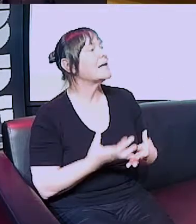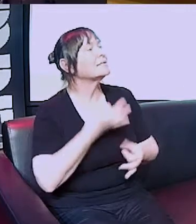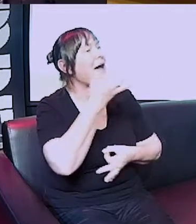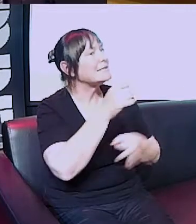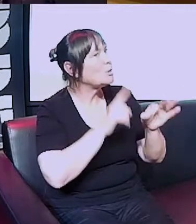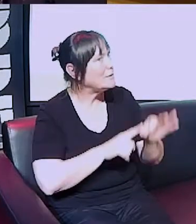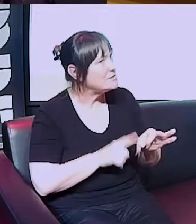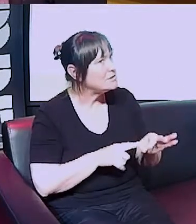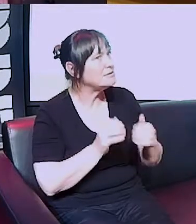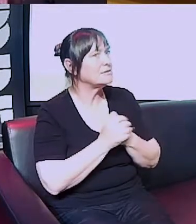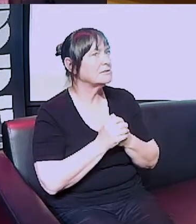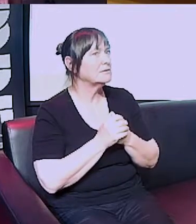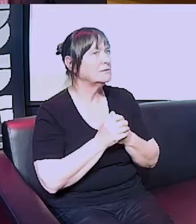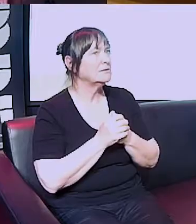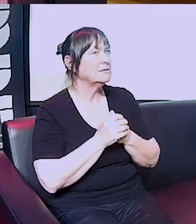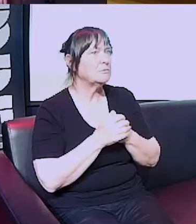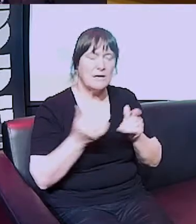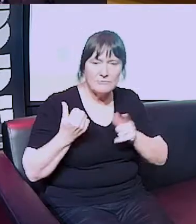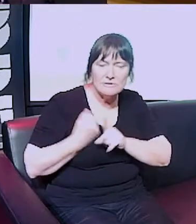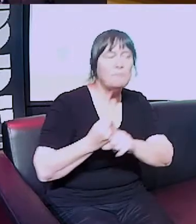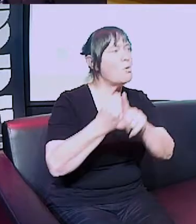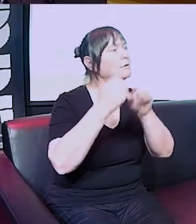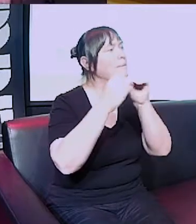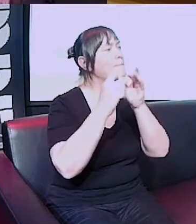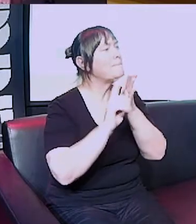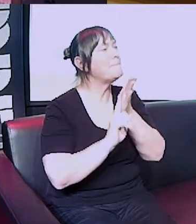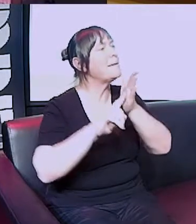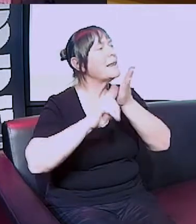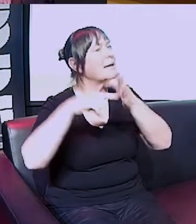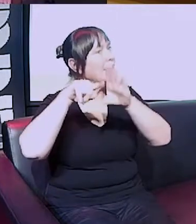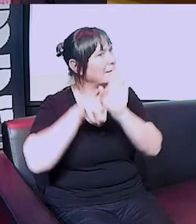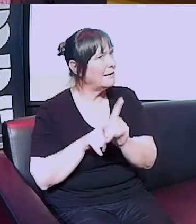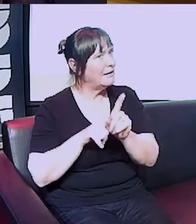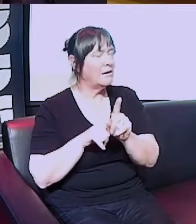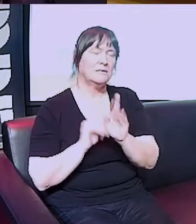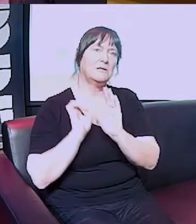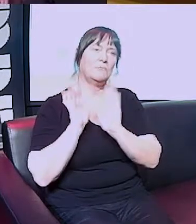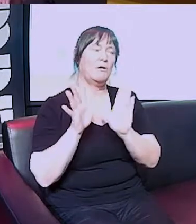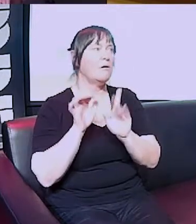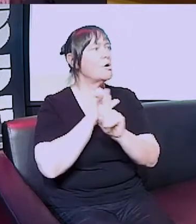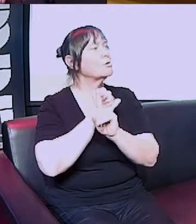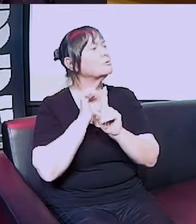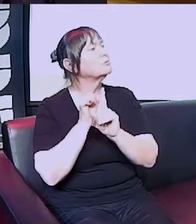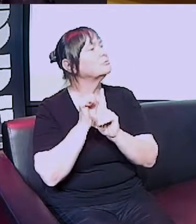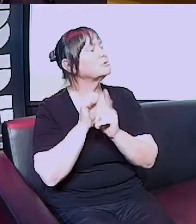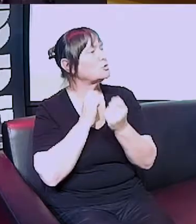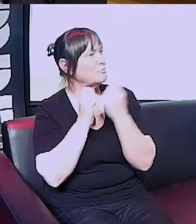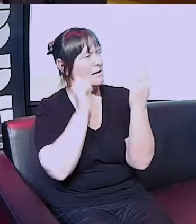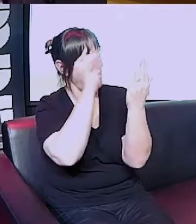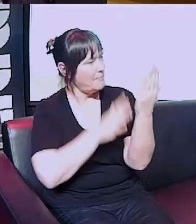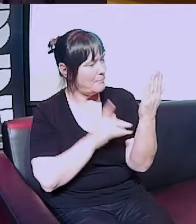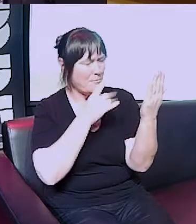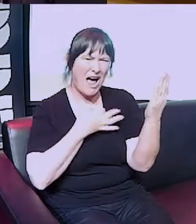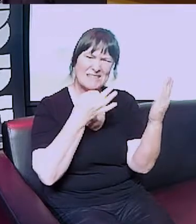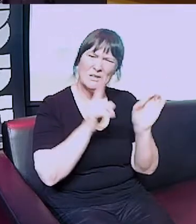and we have rallied behind Billy, who was in the forefront on social media, asking some of the similar questions that we have, like what's